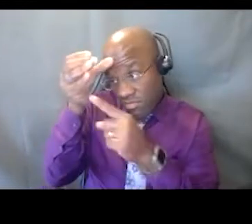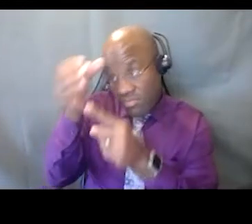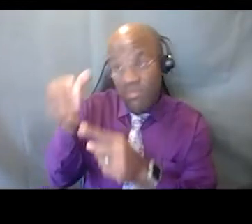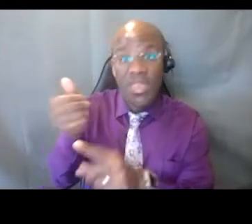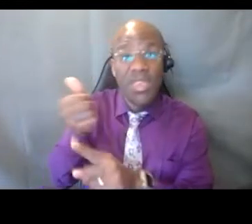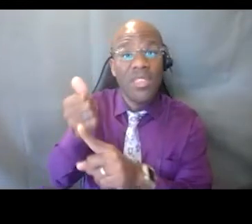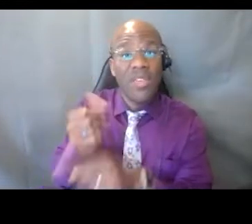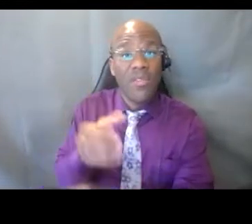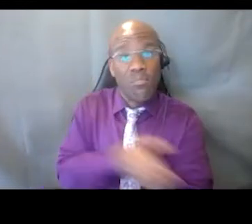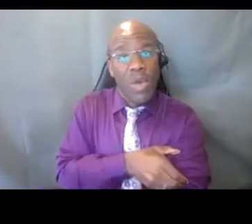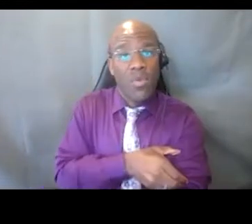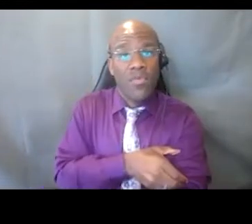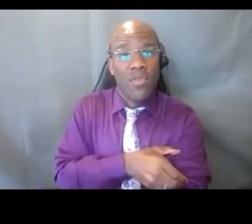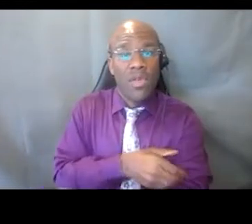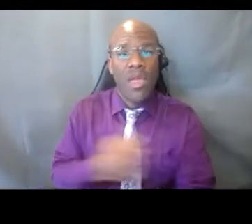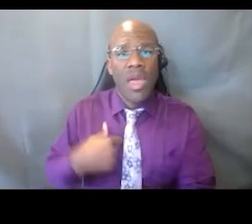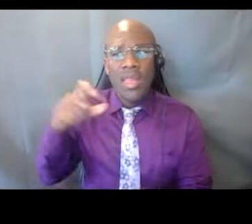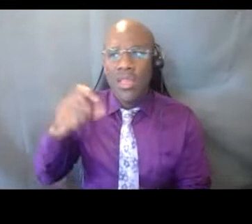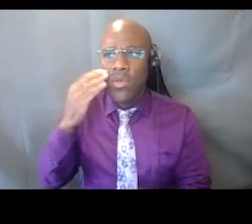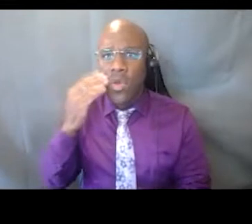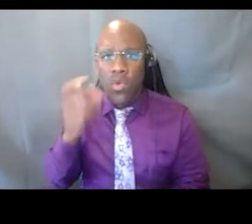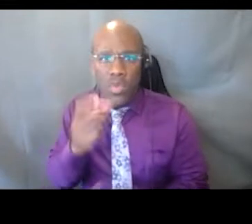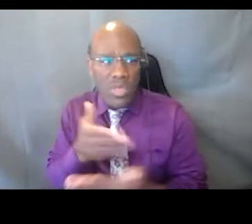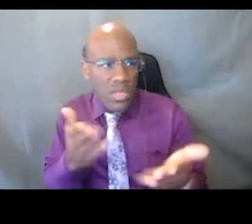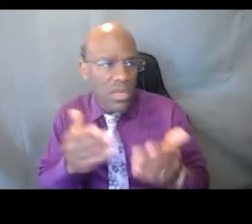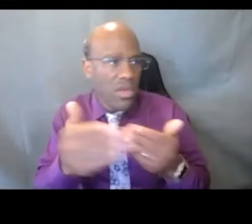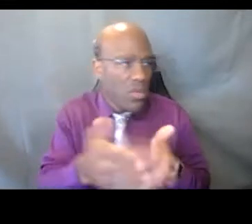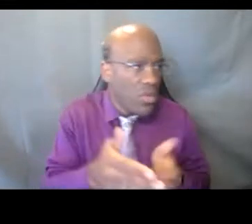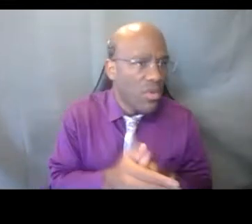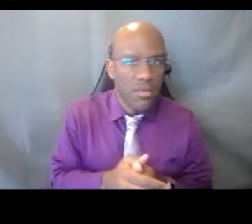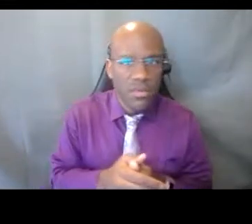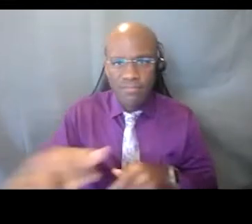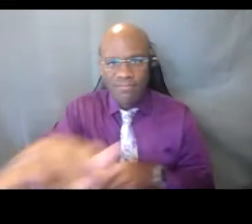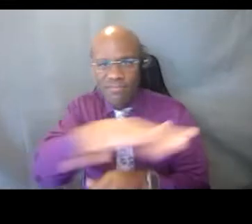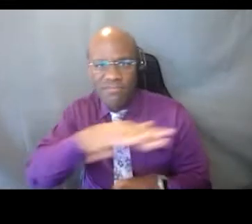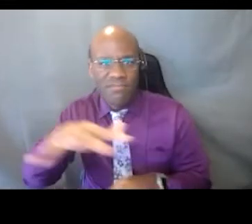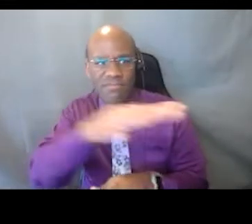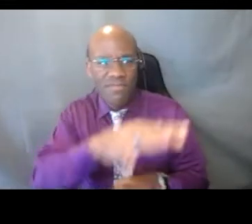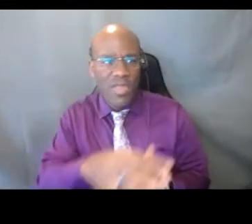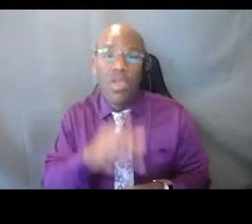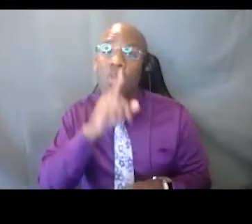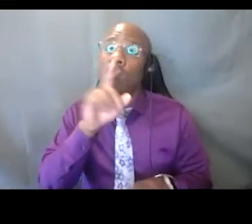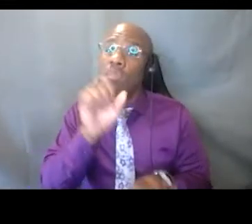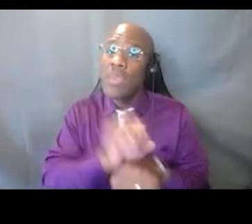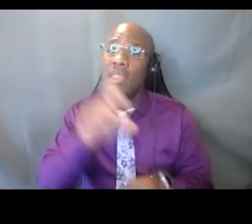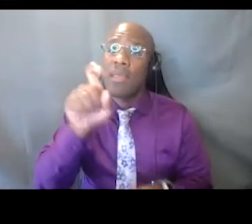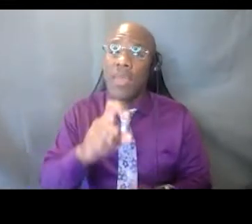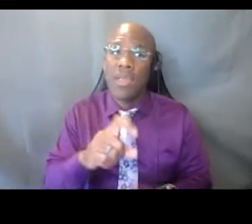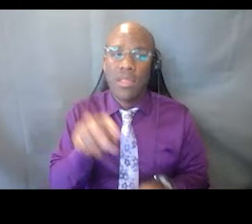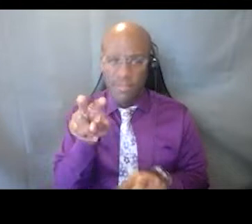room, who's around you, what's being said, and you have to realize, you truly have to realize, you